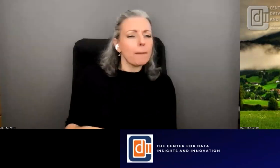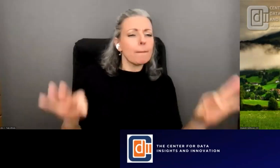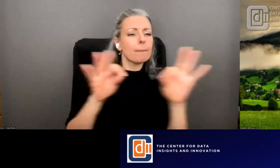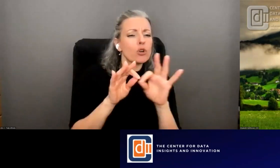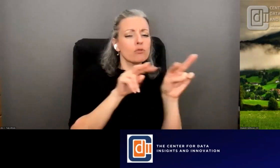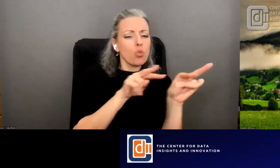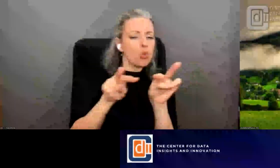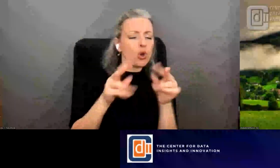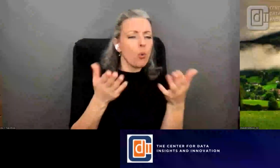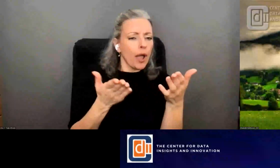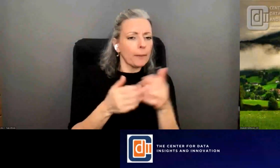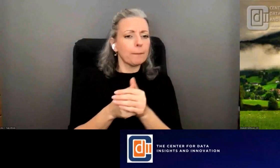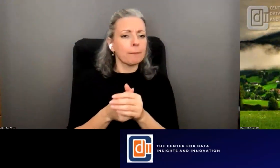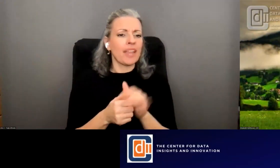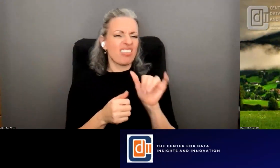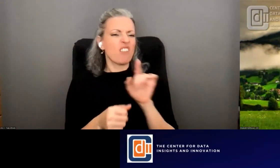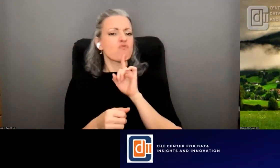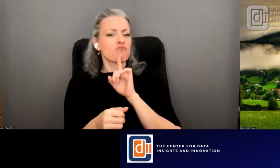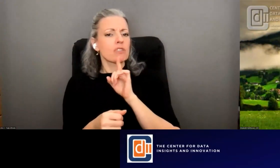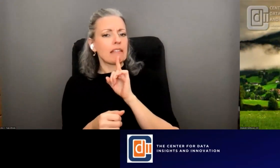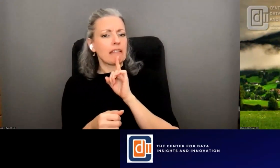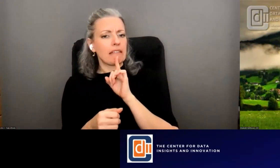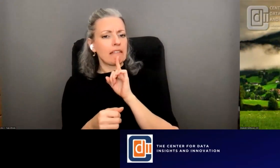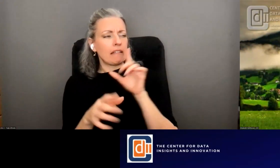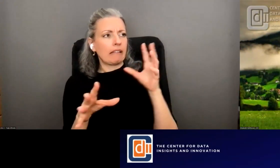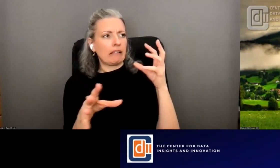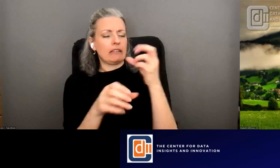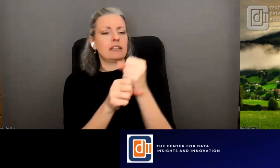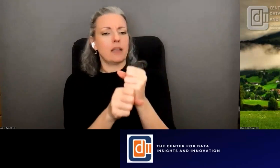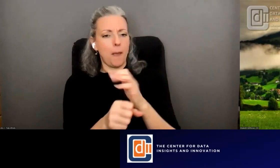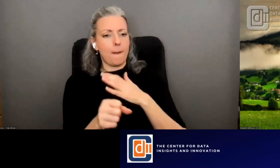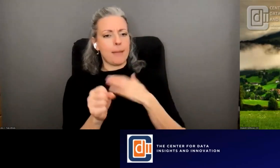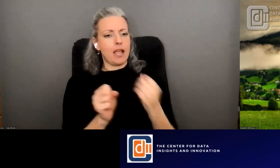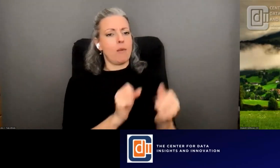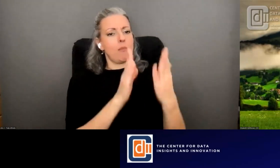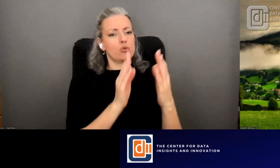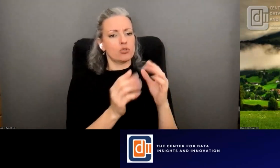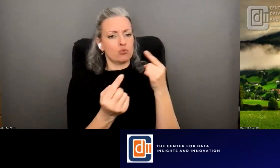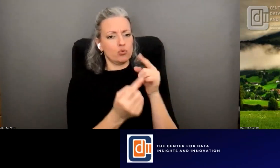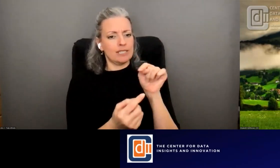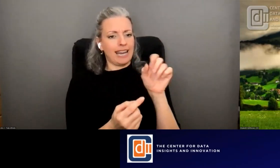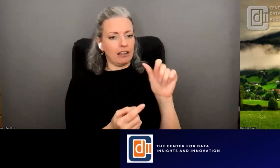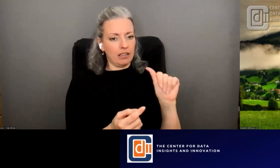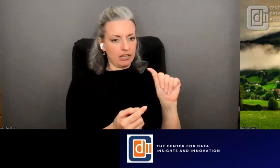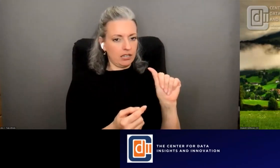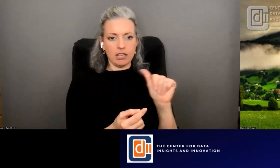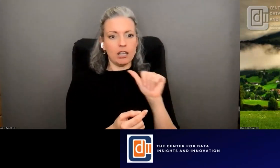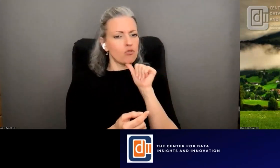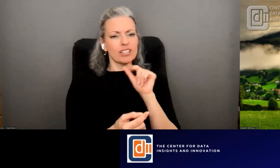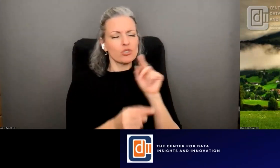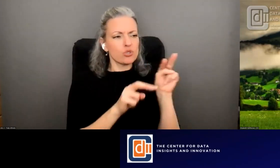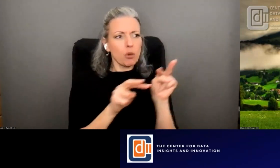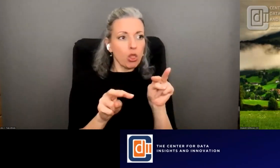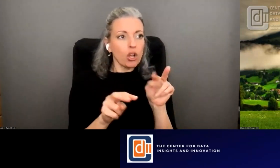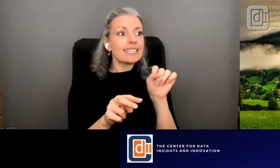tracking. And that really summarizes my approach to data. I really don't want to track data for data's sake,